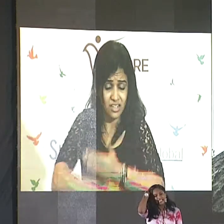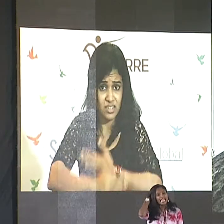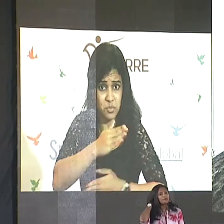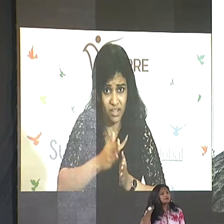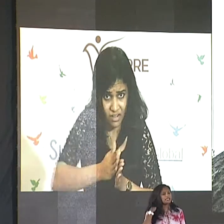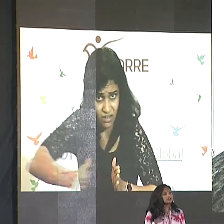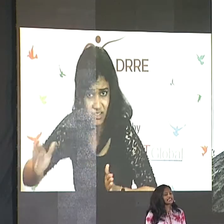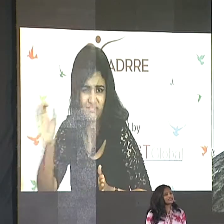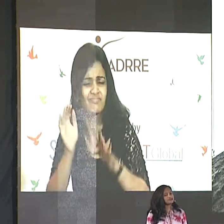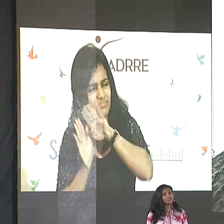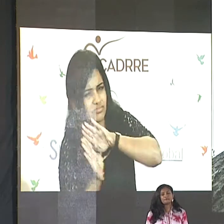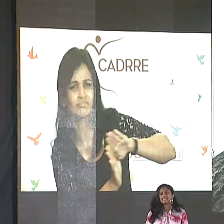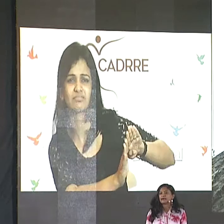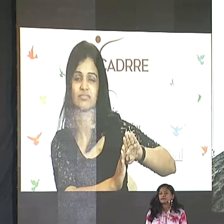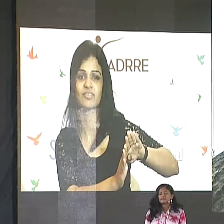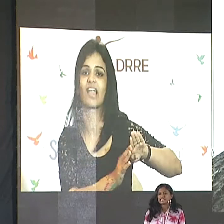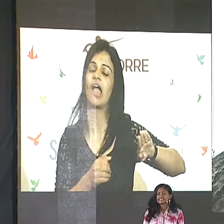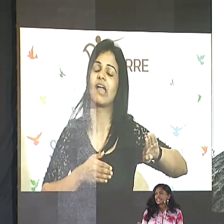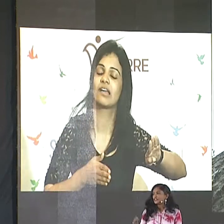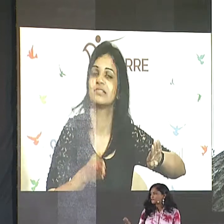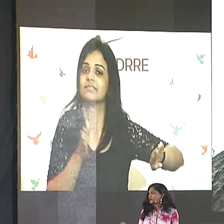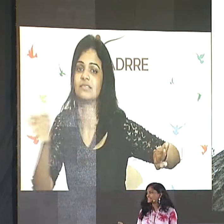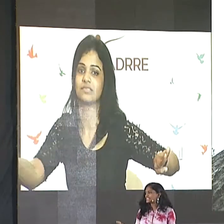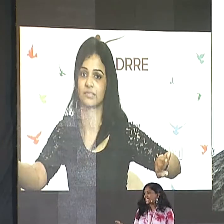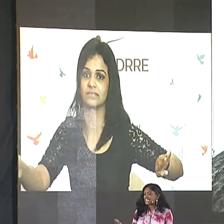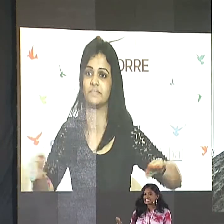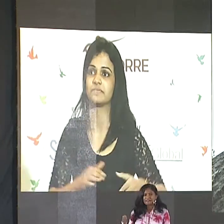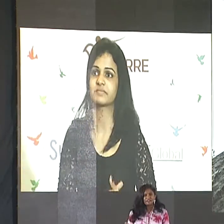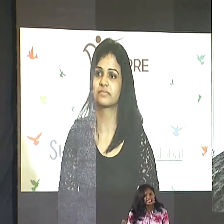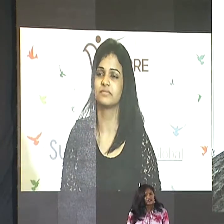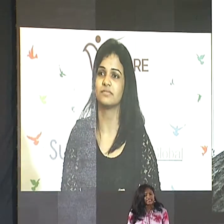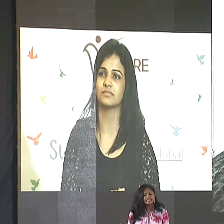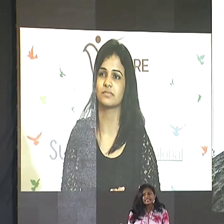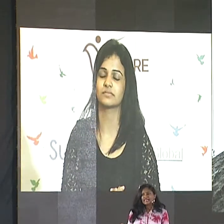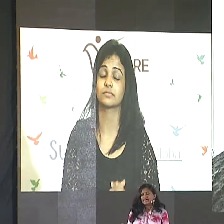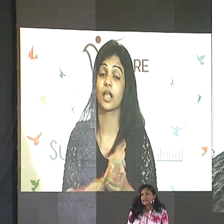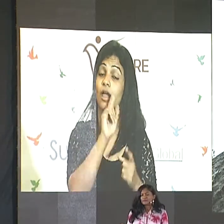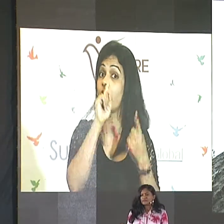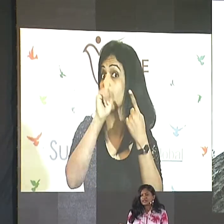What really helped me to get to this point has been a couple of things. The first is definitely running.